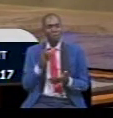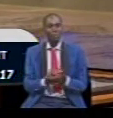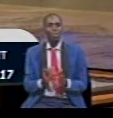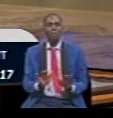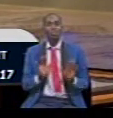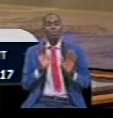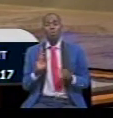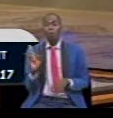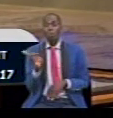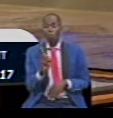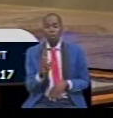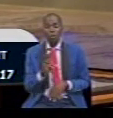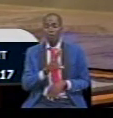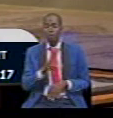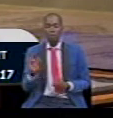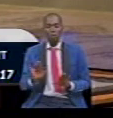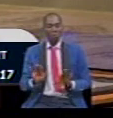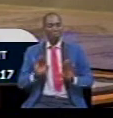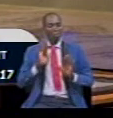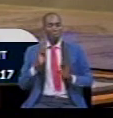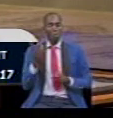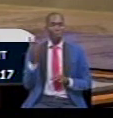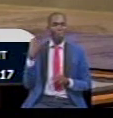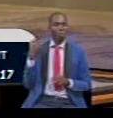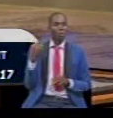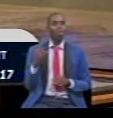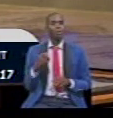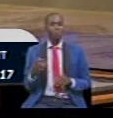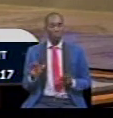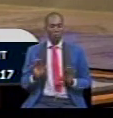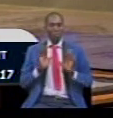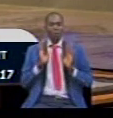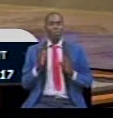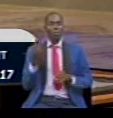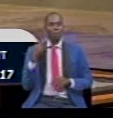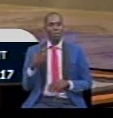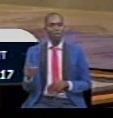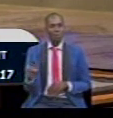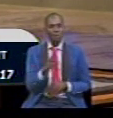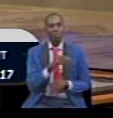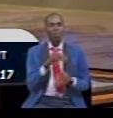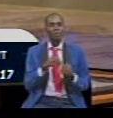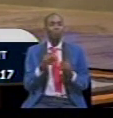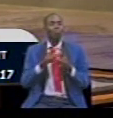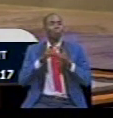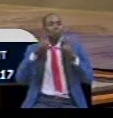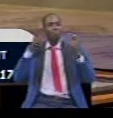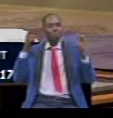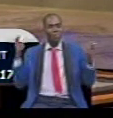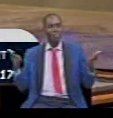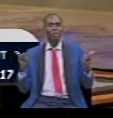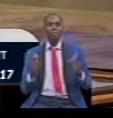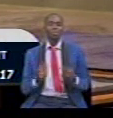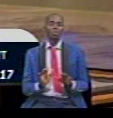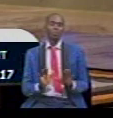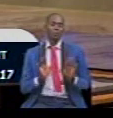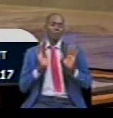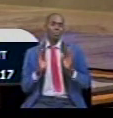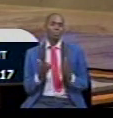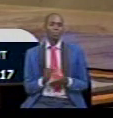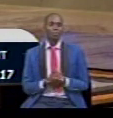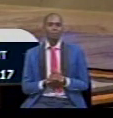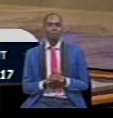no fear was, there were they in great fear. Let me show you